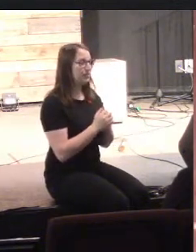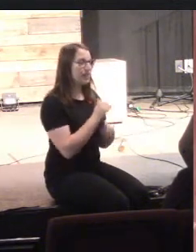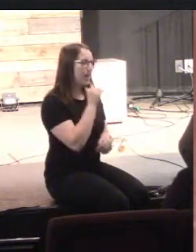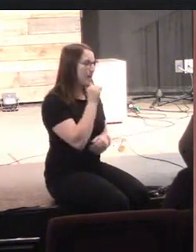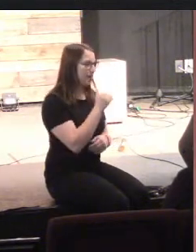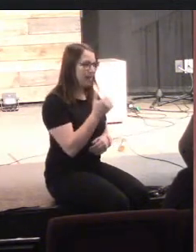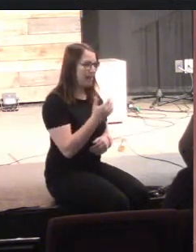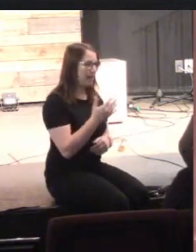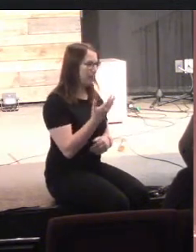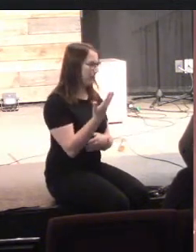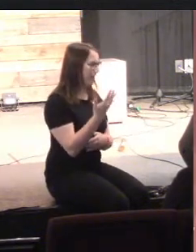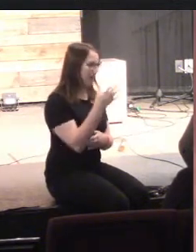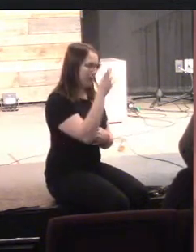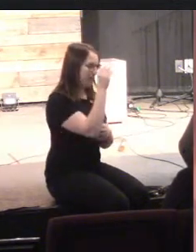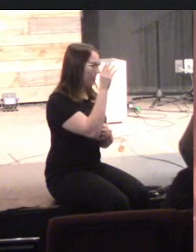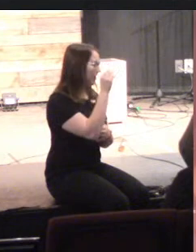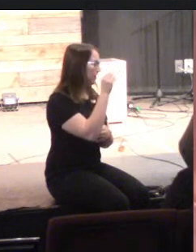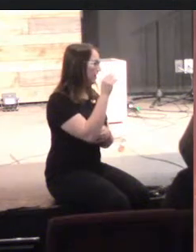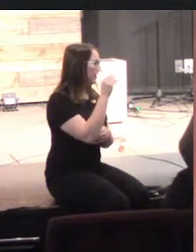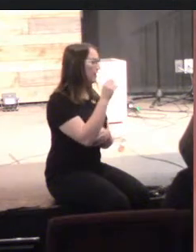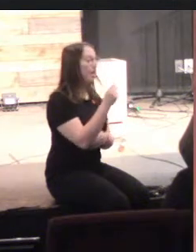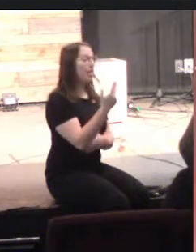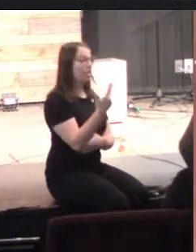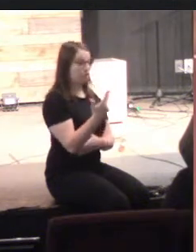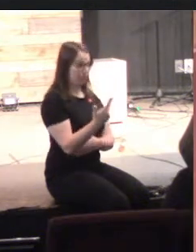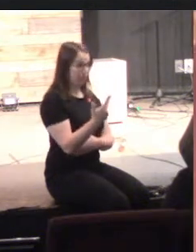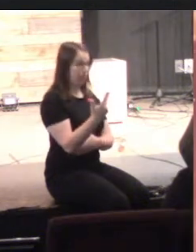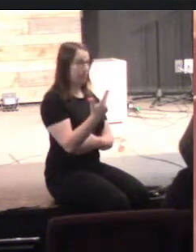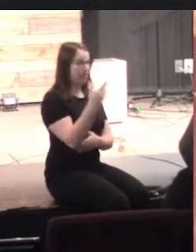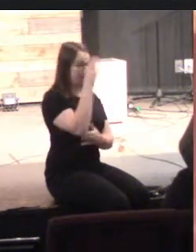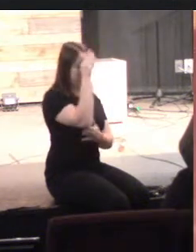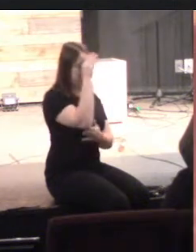five boys, three boys.